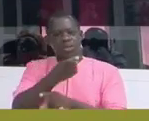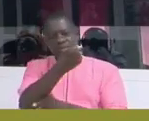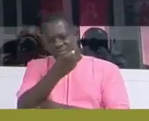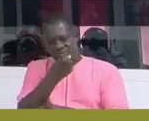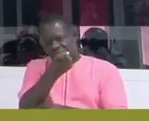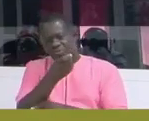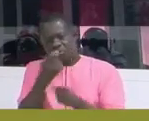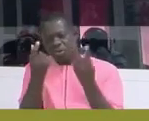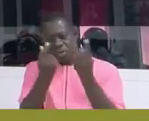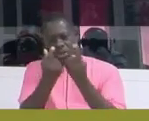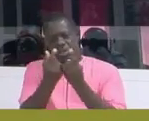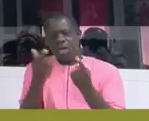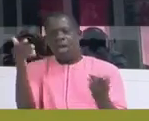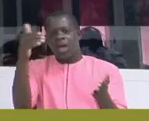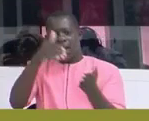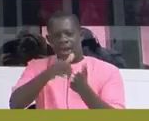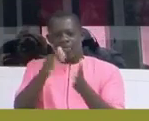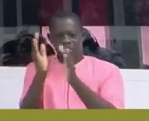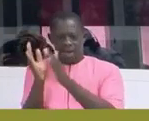about?